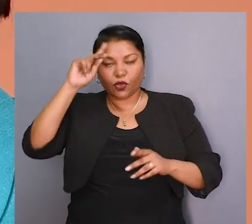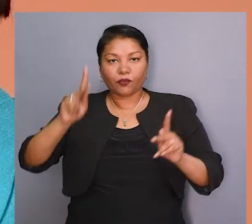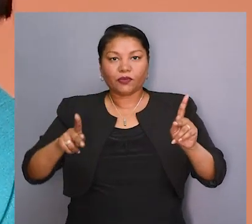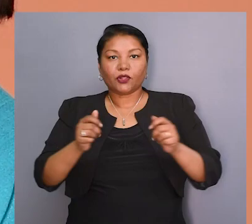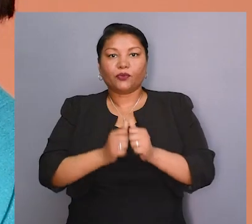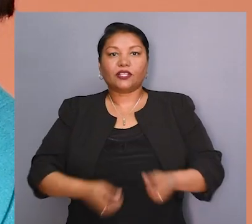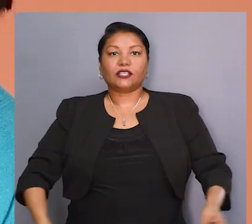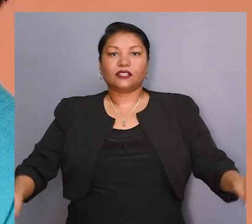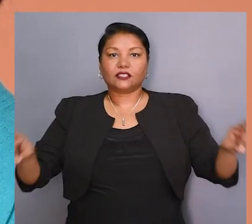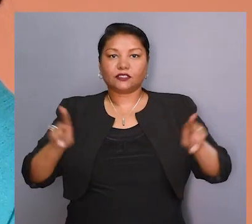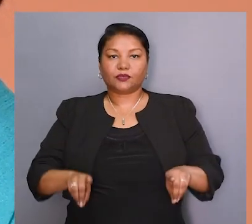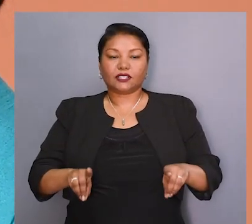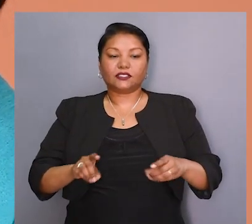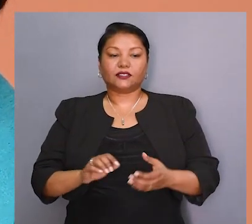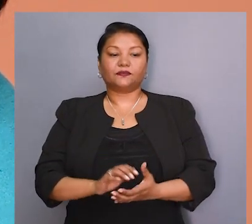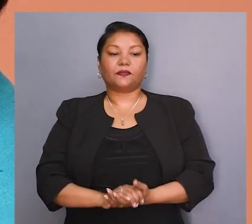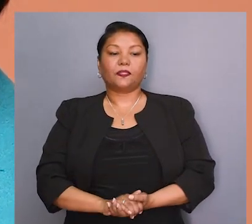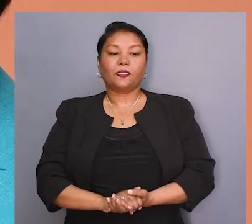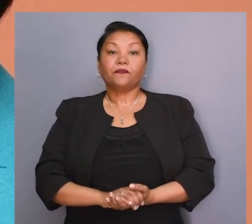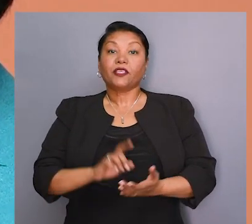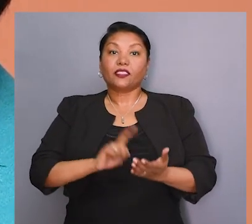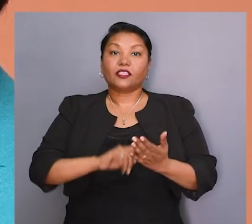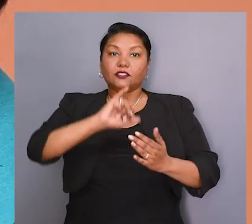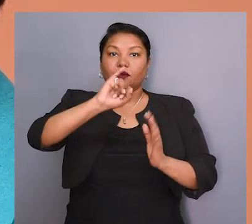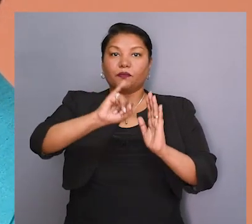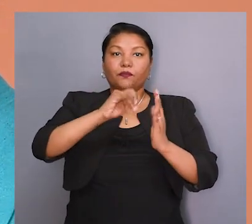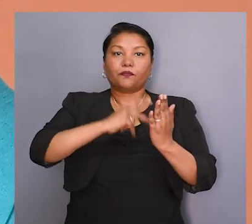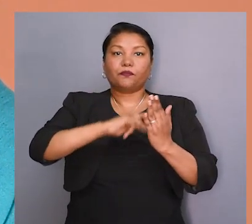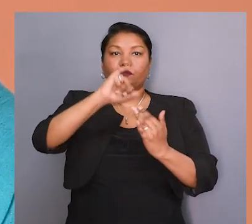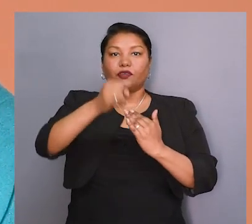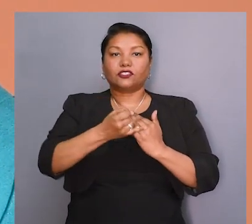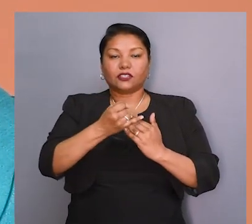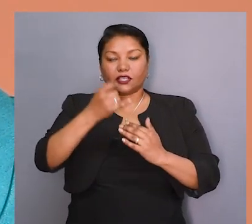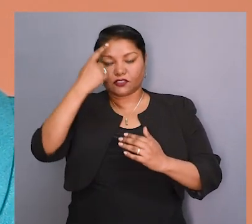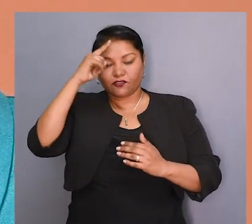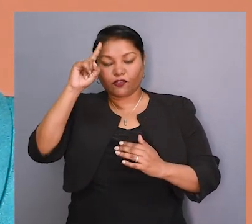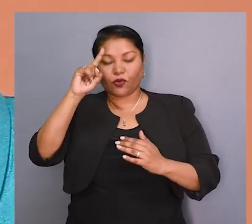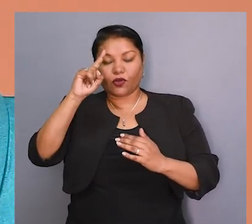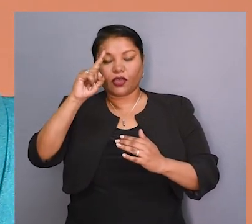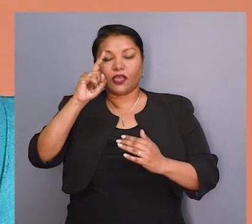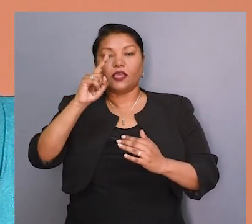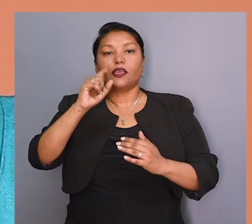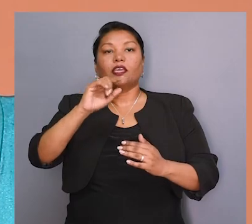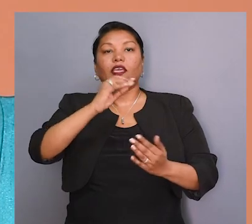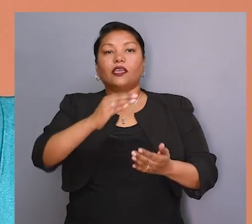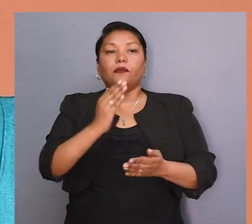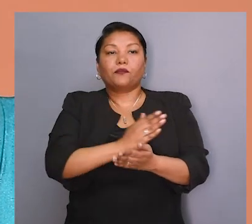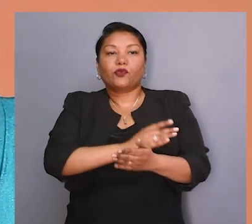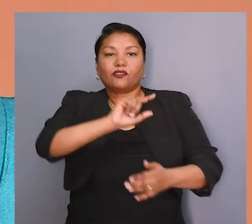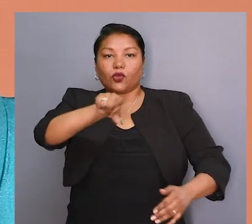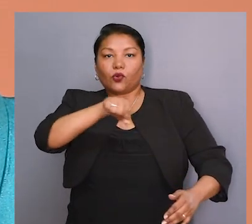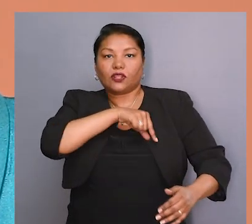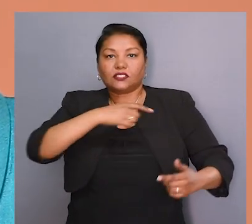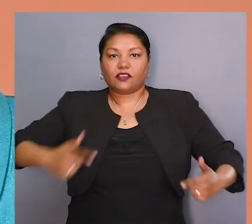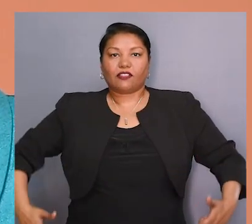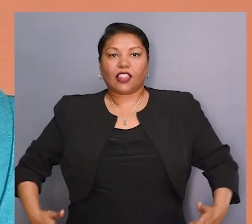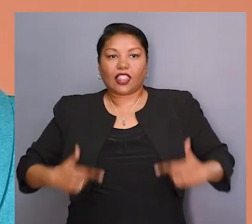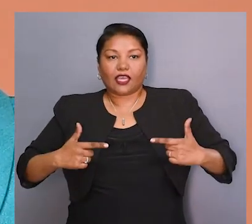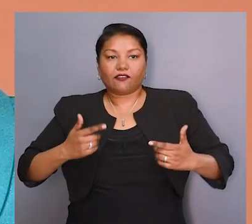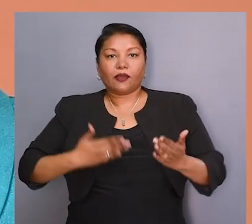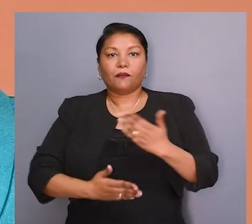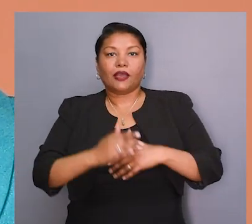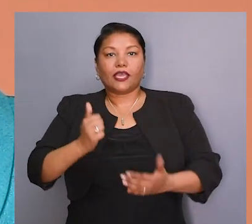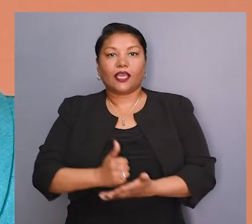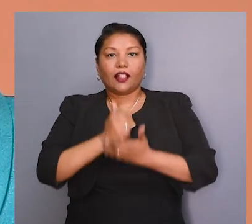technologies to persons with disabilities. This project is intended to enhance the quality of life